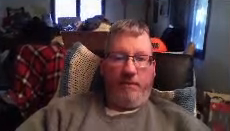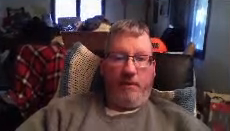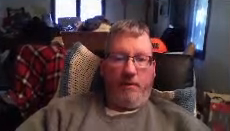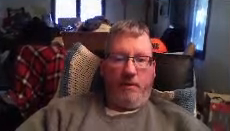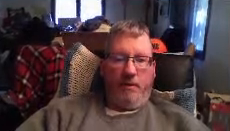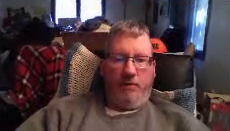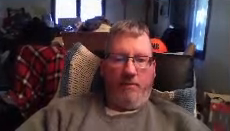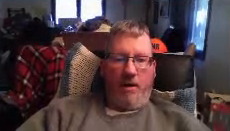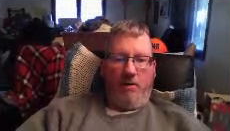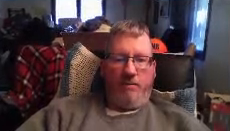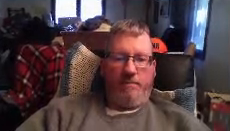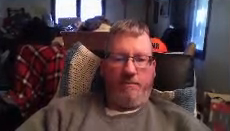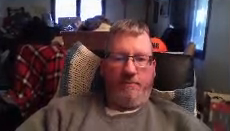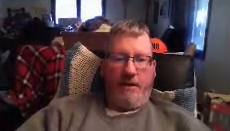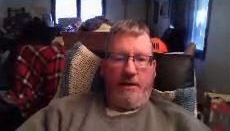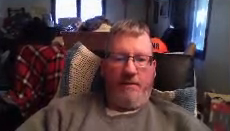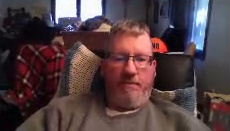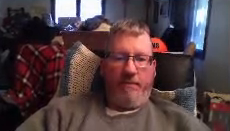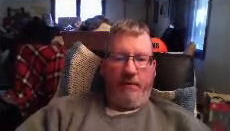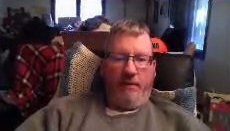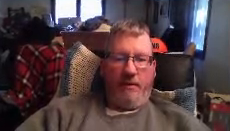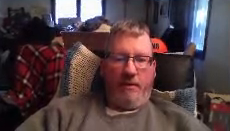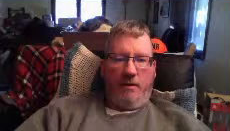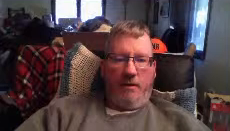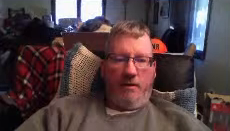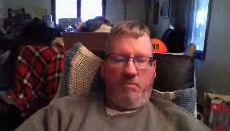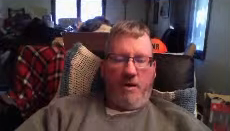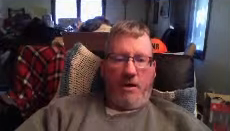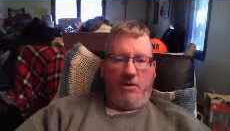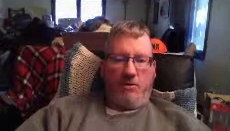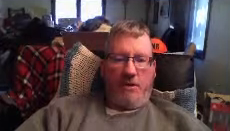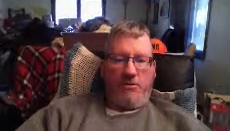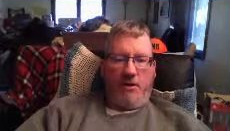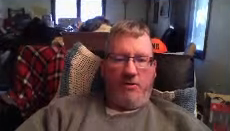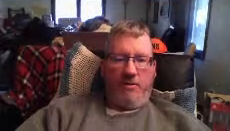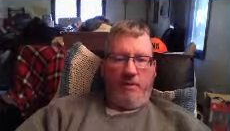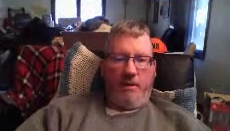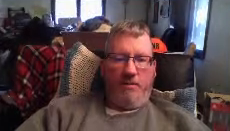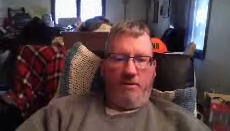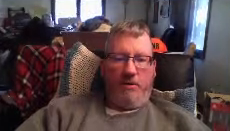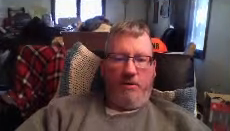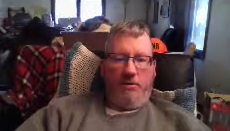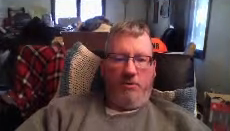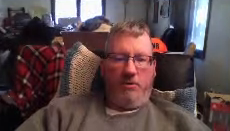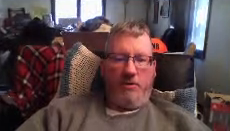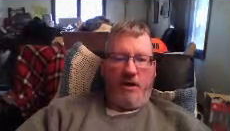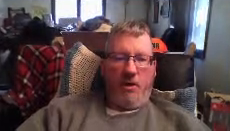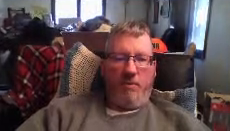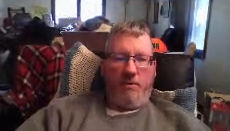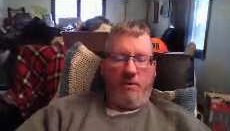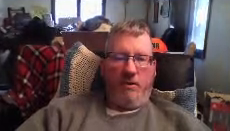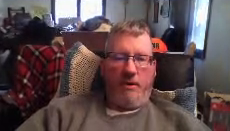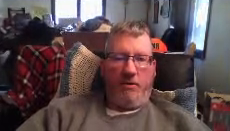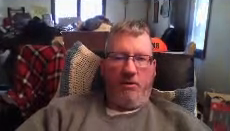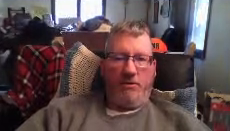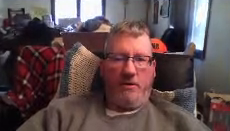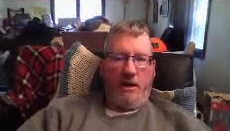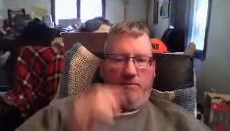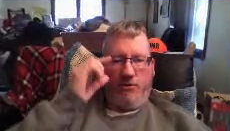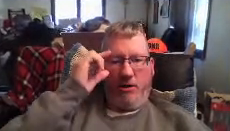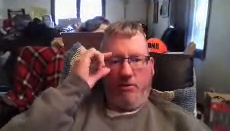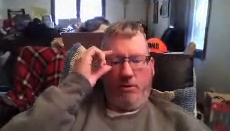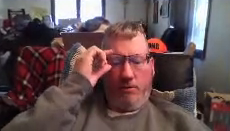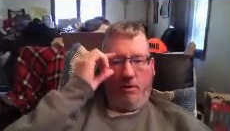Starting tomorrow, Friday, bars and restaurants will be able to stay open until their regular